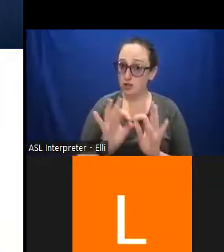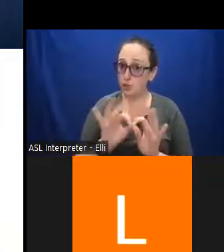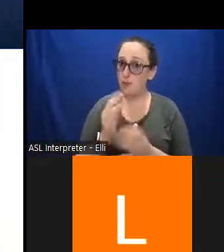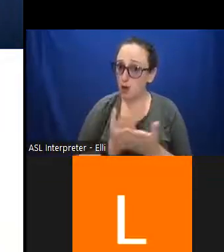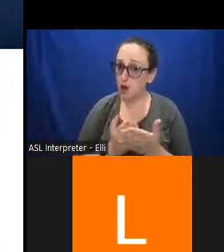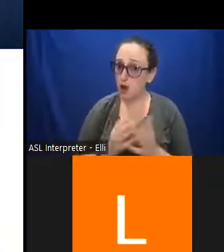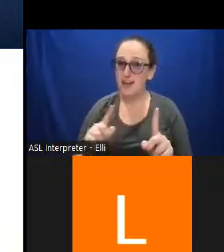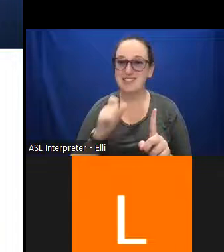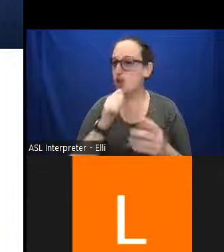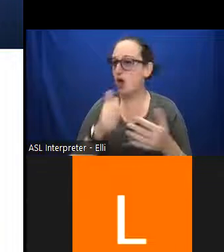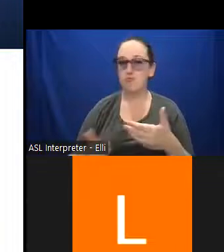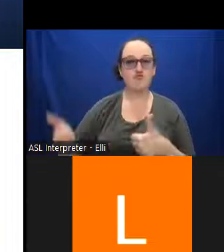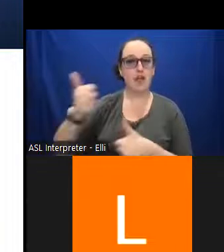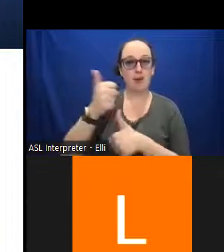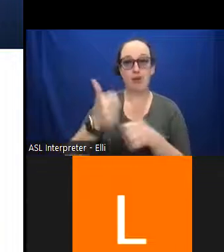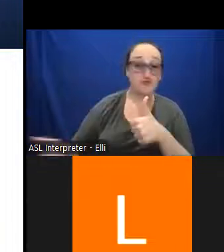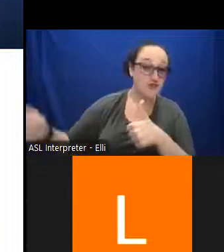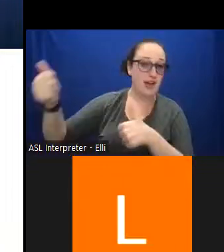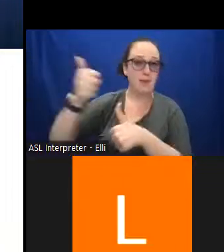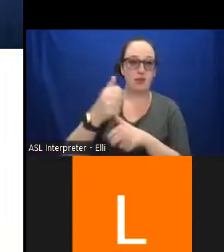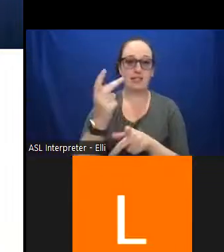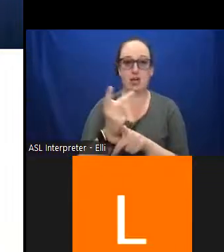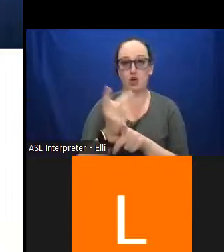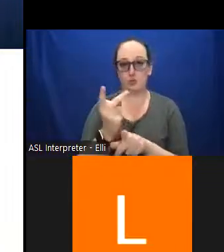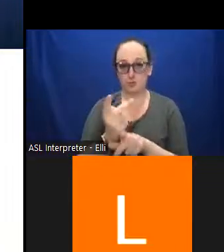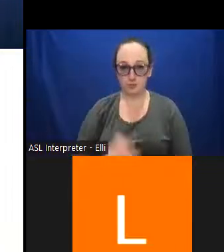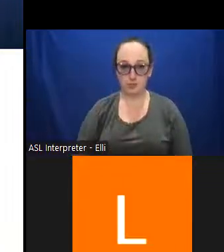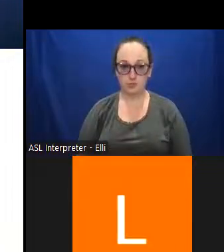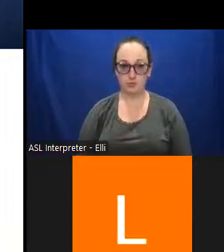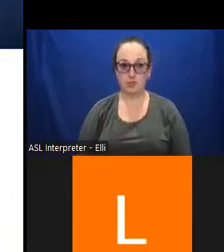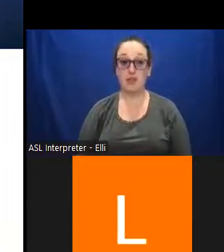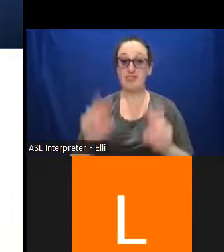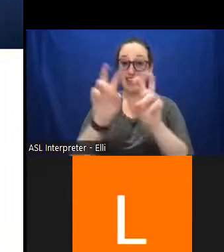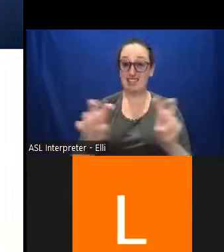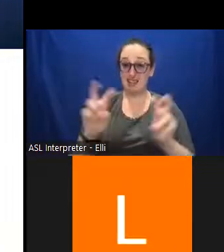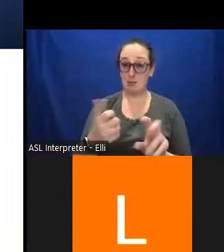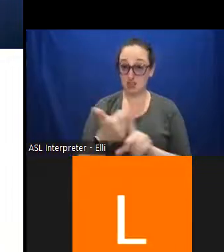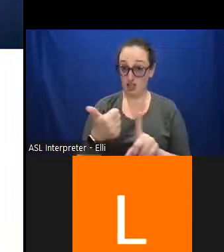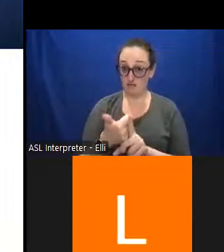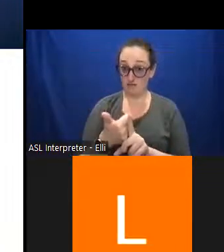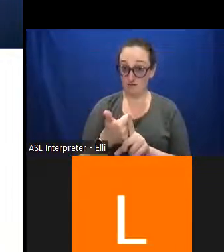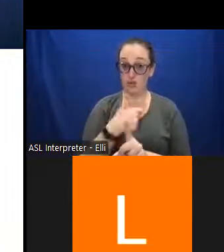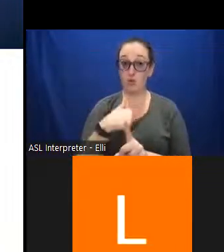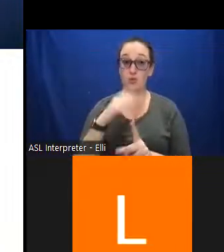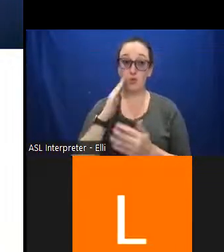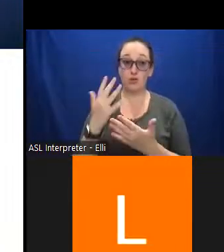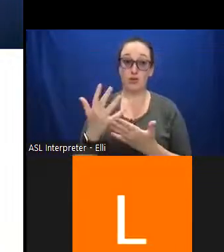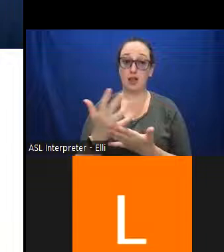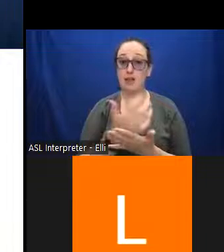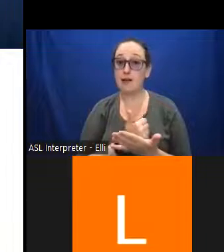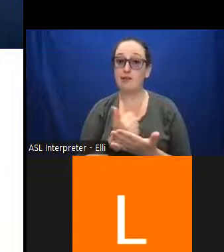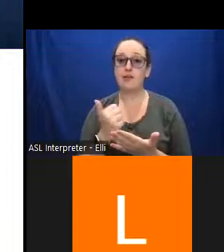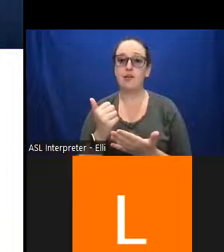definitely not the largest piece of the puzzle. The exam, we will collect. So sometimes people